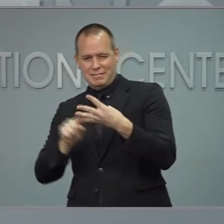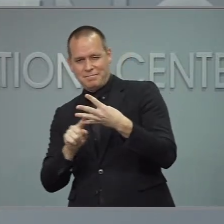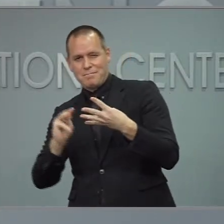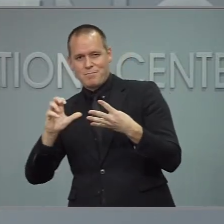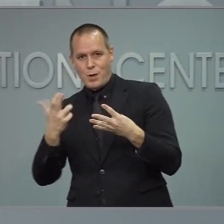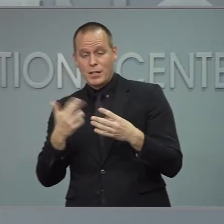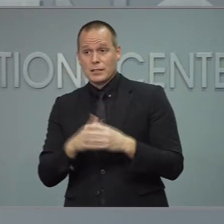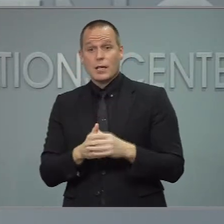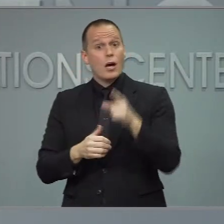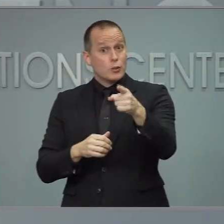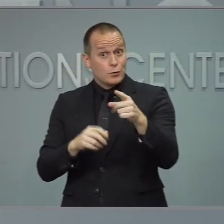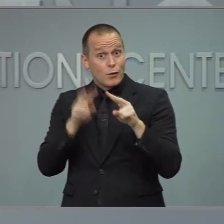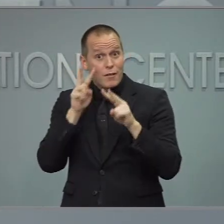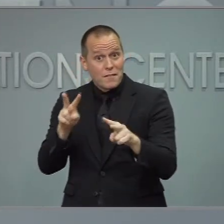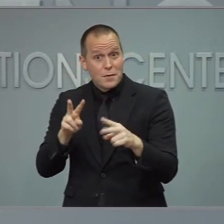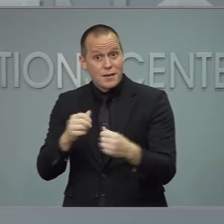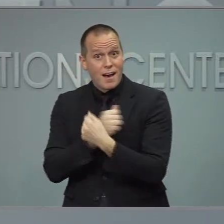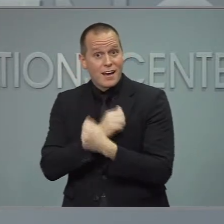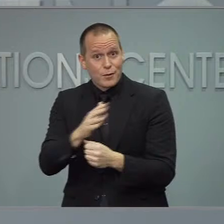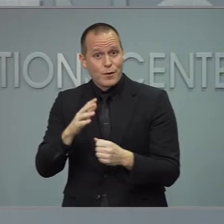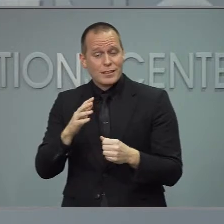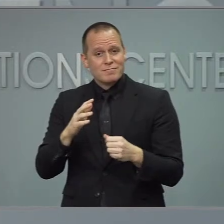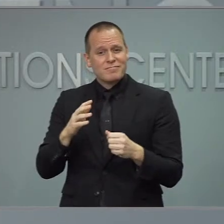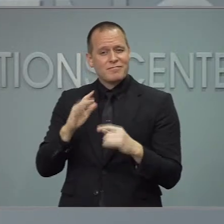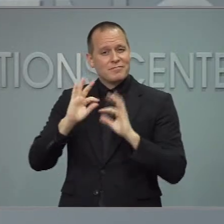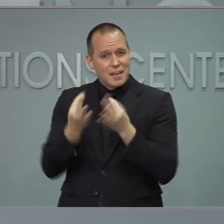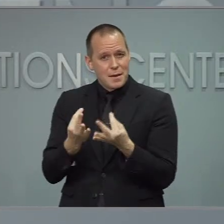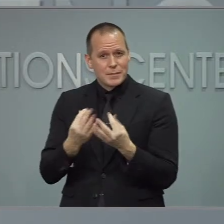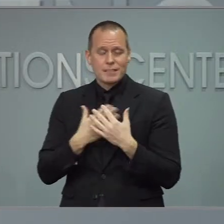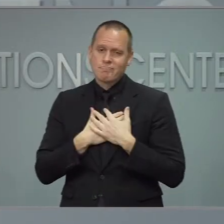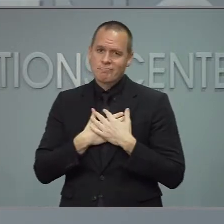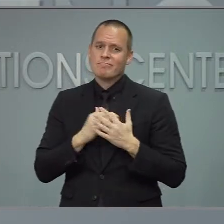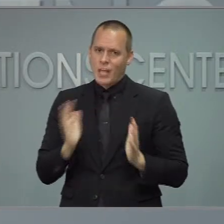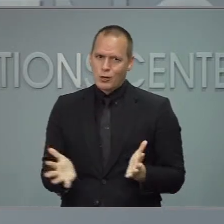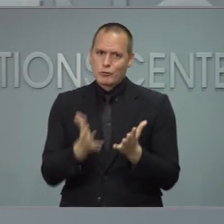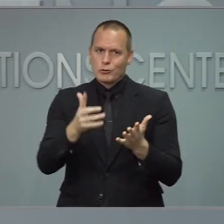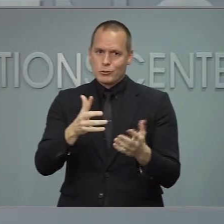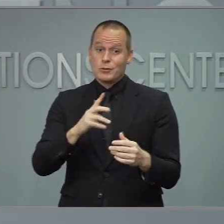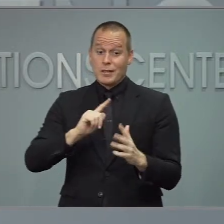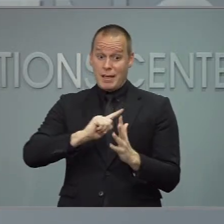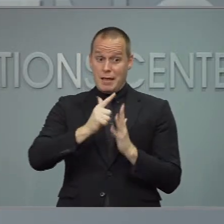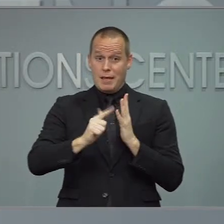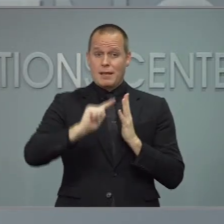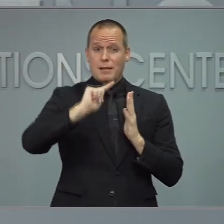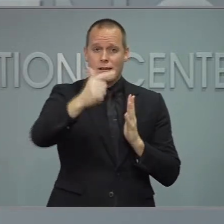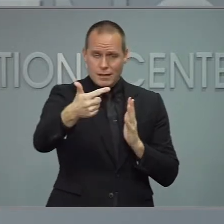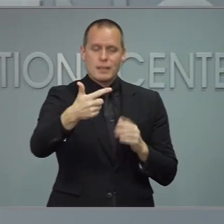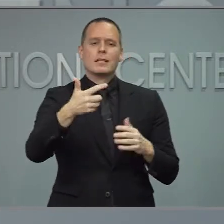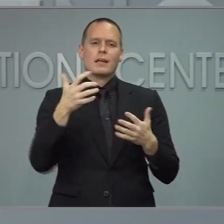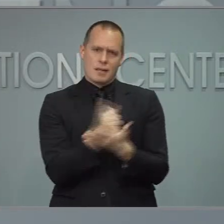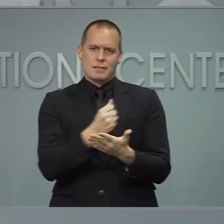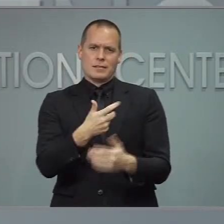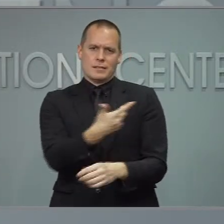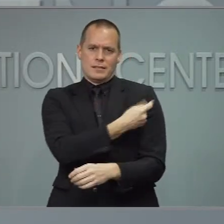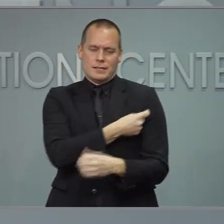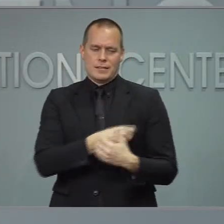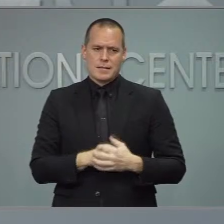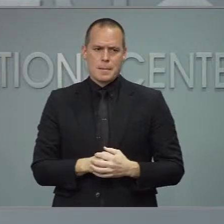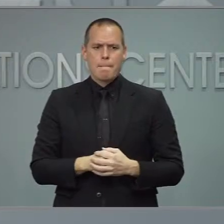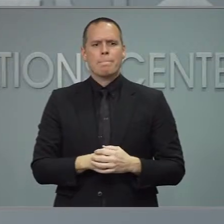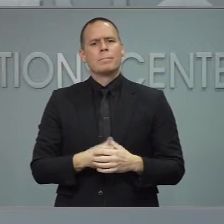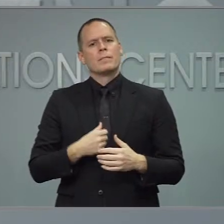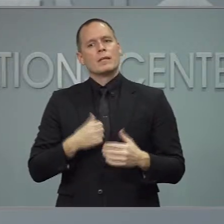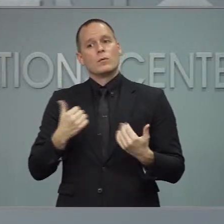hugging your loved ones again, I encourage you to get vaccinated when it's your turn. While we are seeing COVID trends moving in the